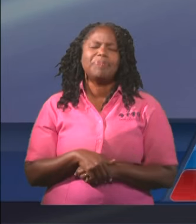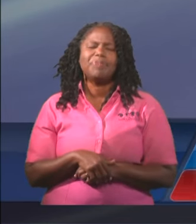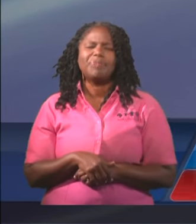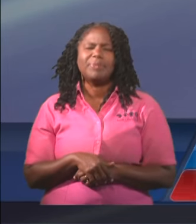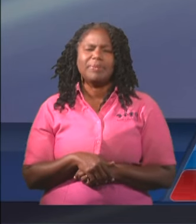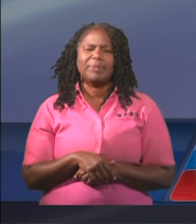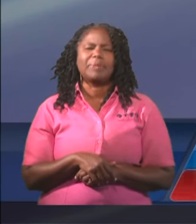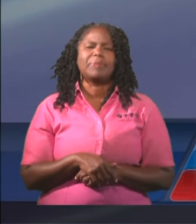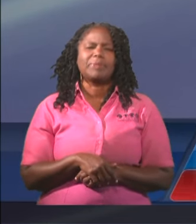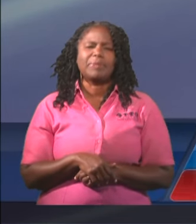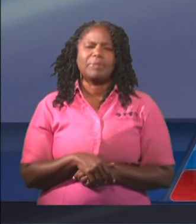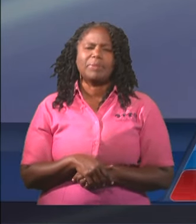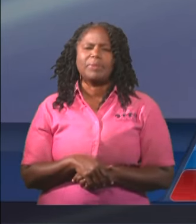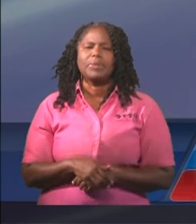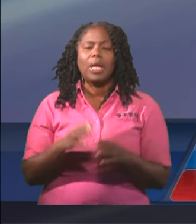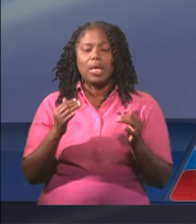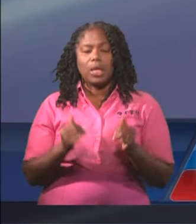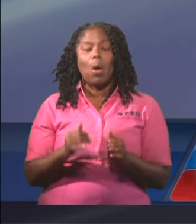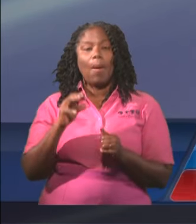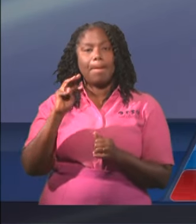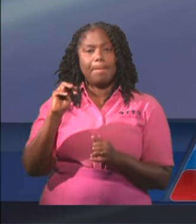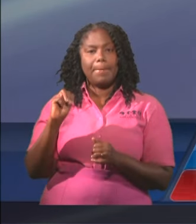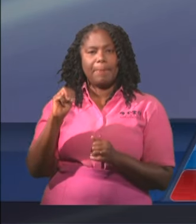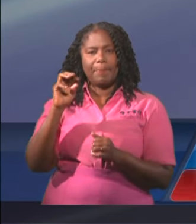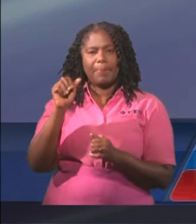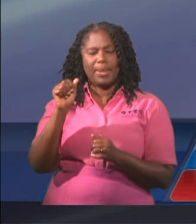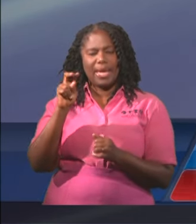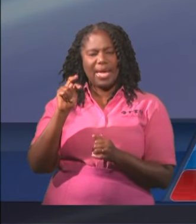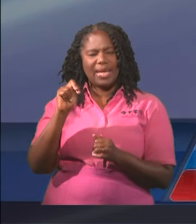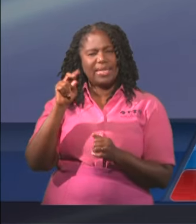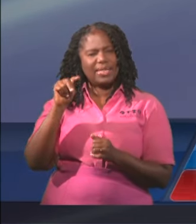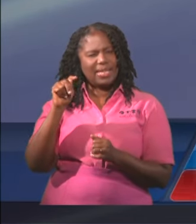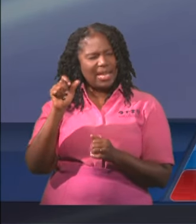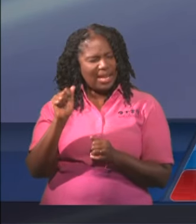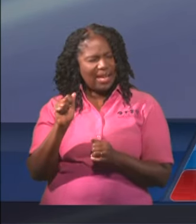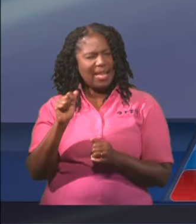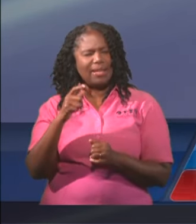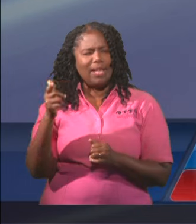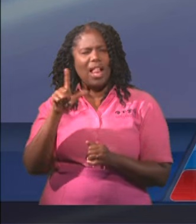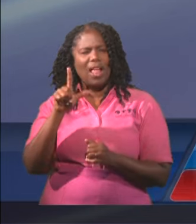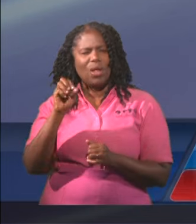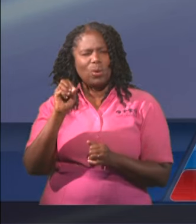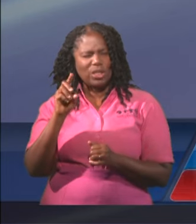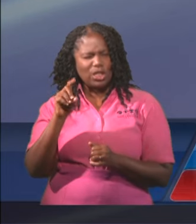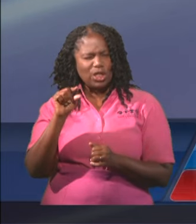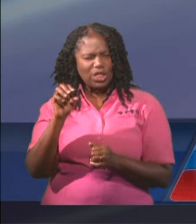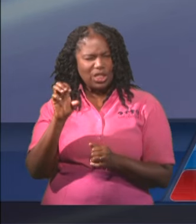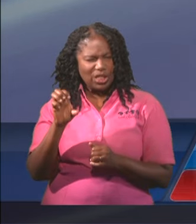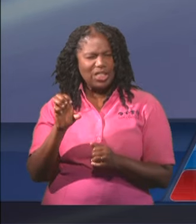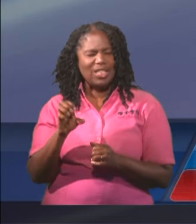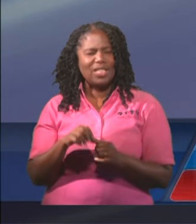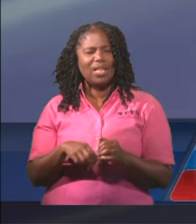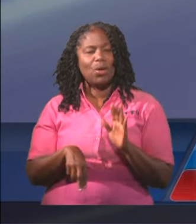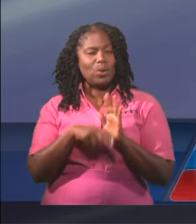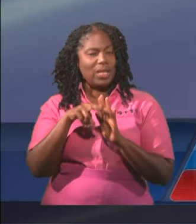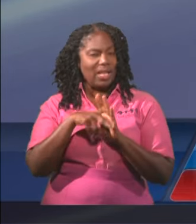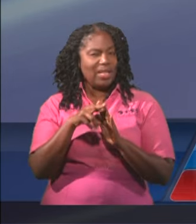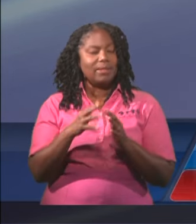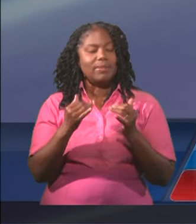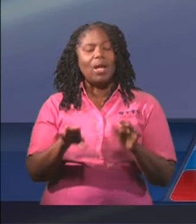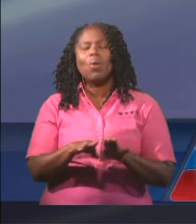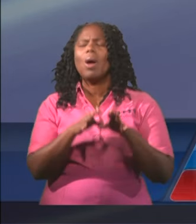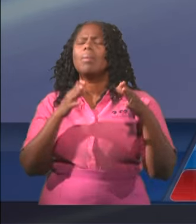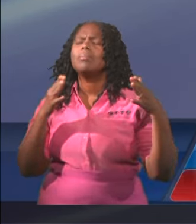The 20-room Manta Lodge Hotel and Dive Center, owned by the Tobago House of Assembly, is now open for business. The hotel was purchased